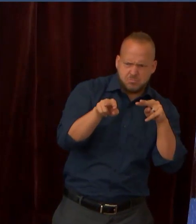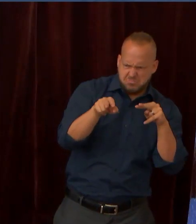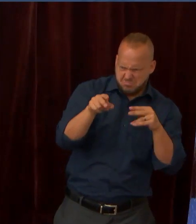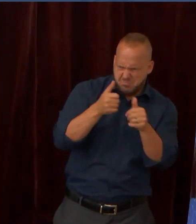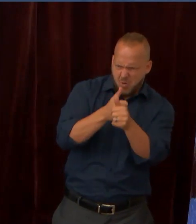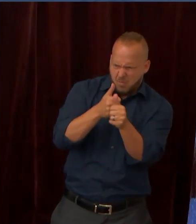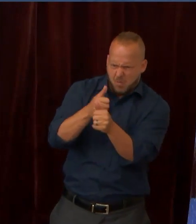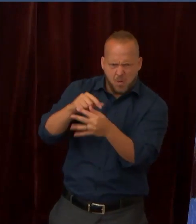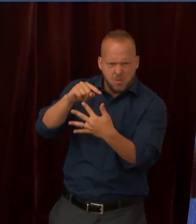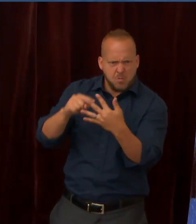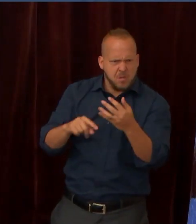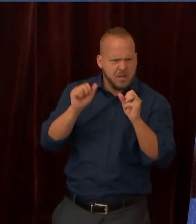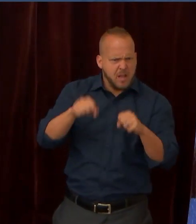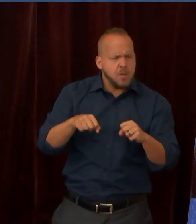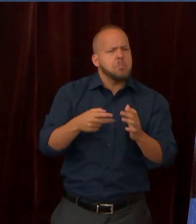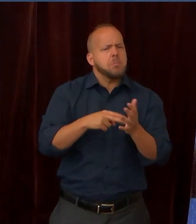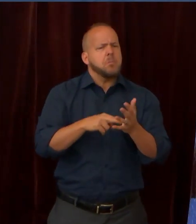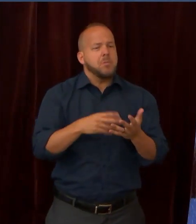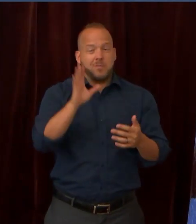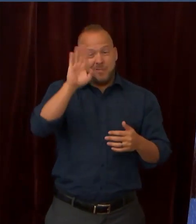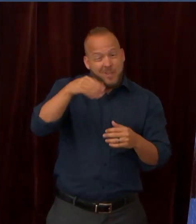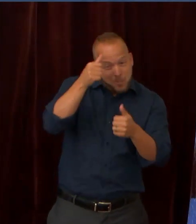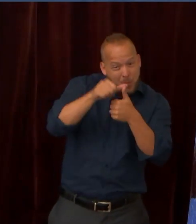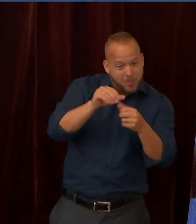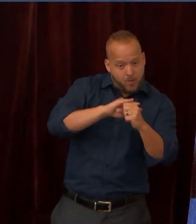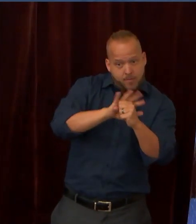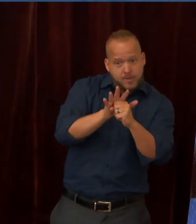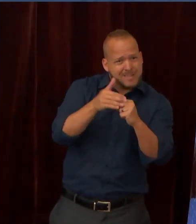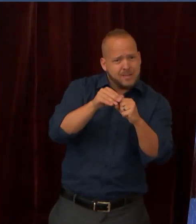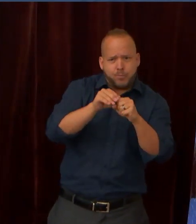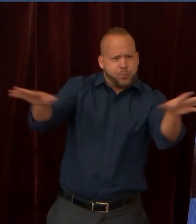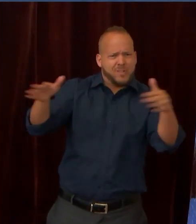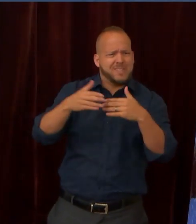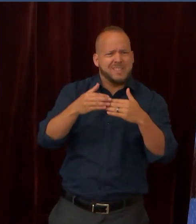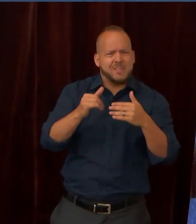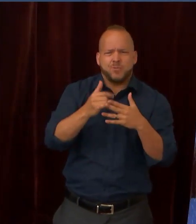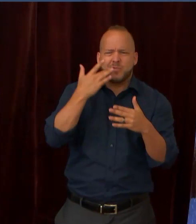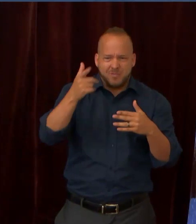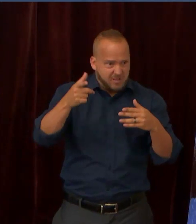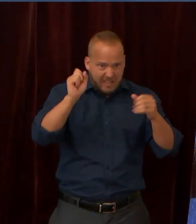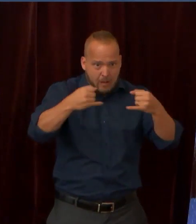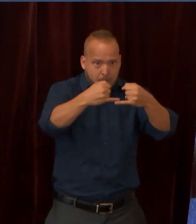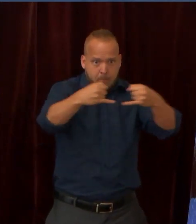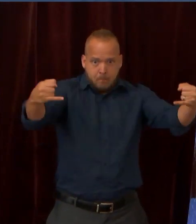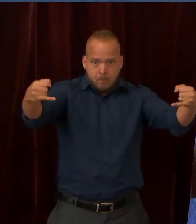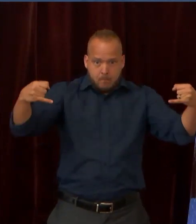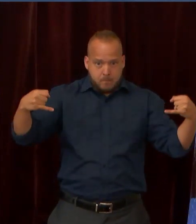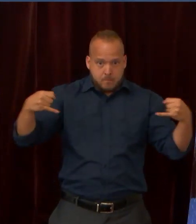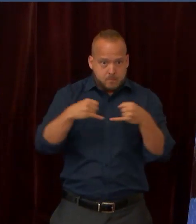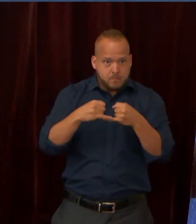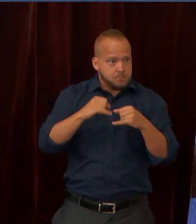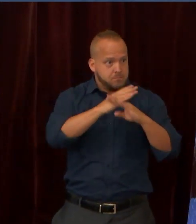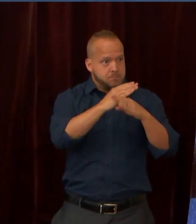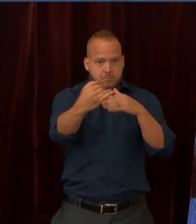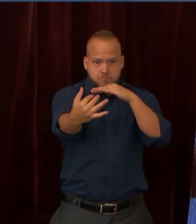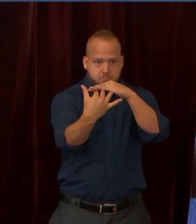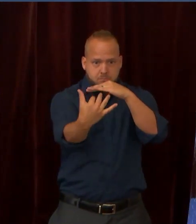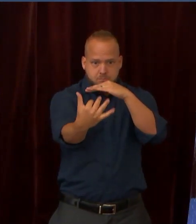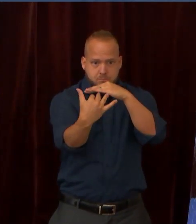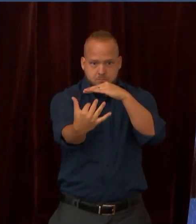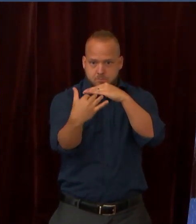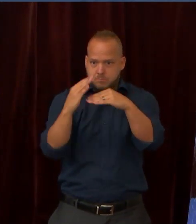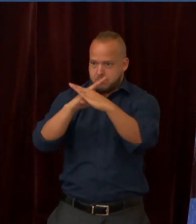quickly. And again, the difficult part of this, I think for all of us, or at least many of us, to